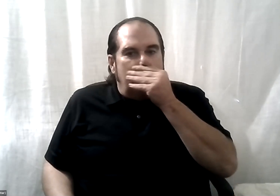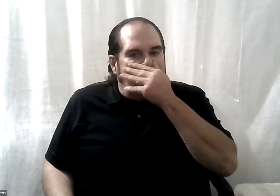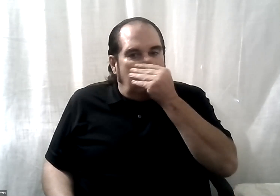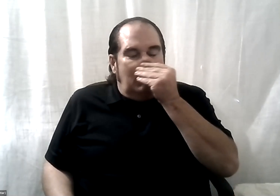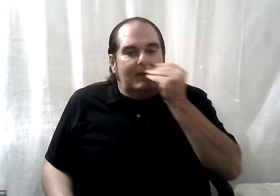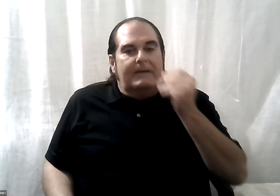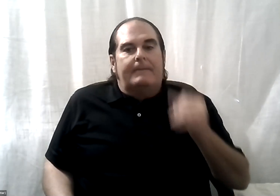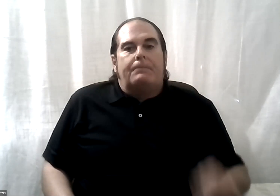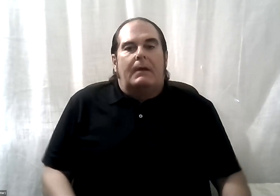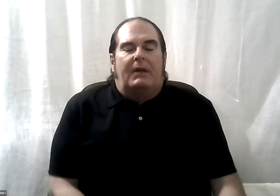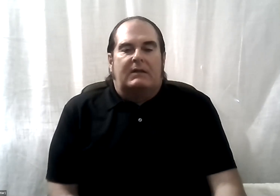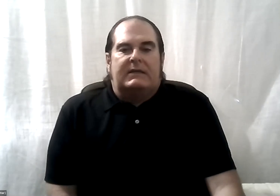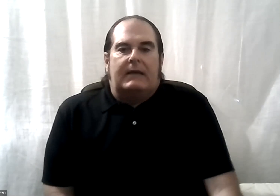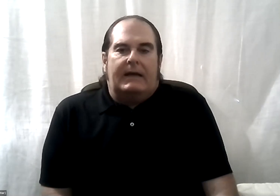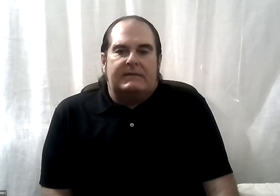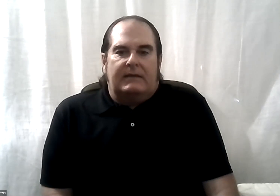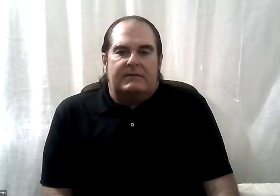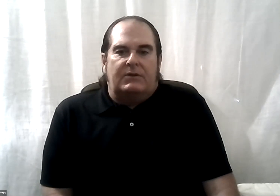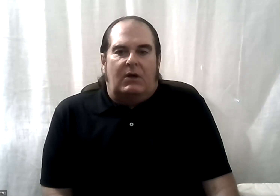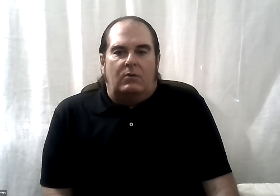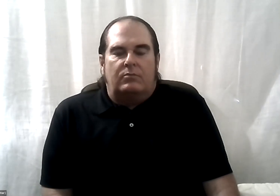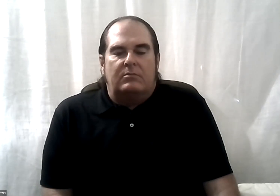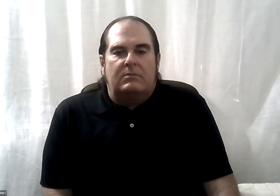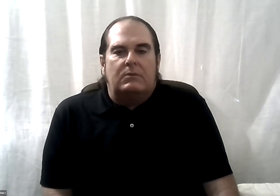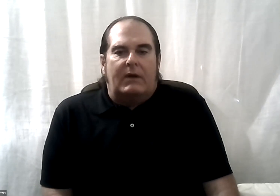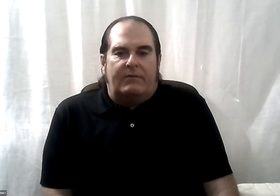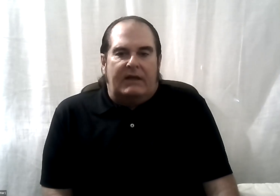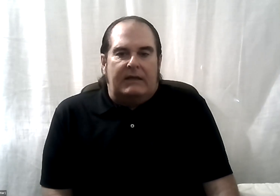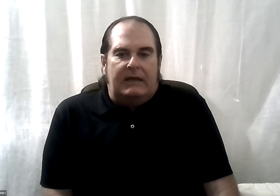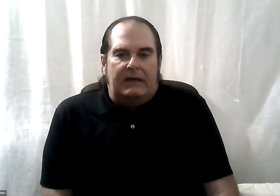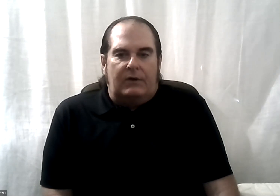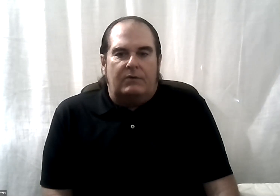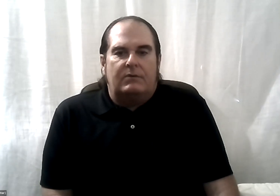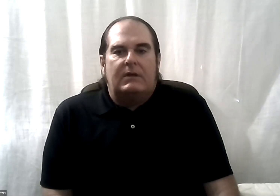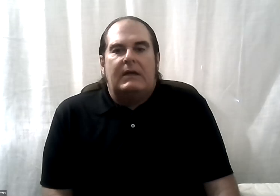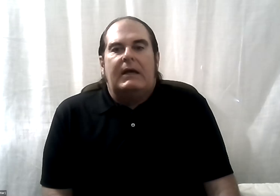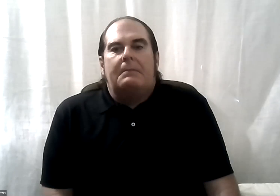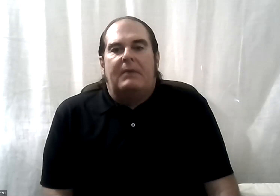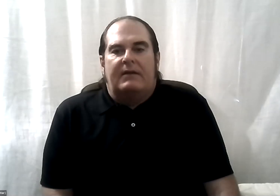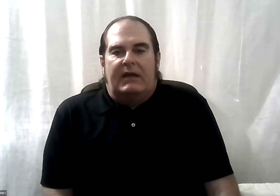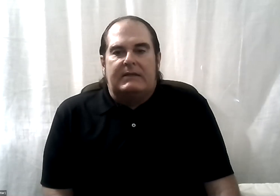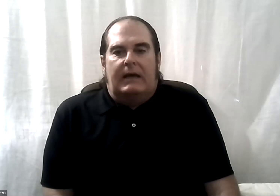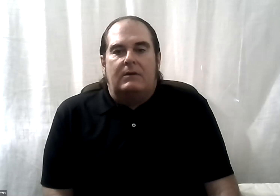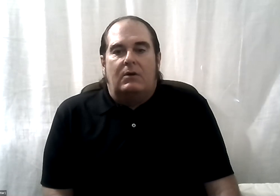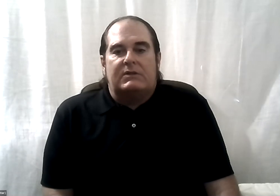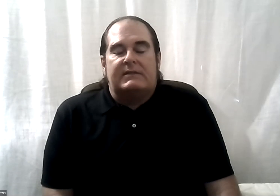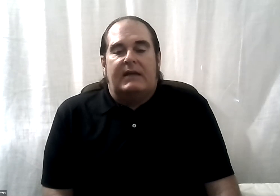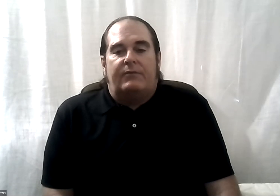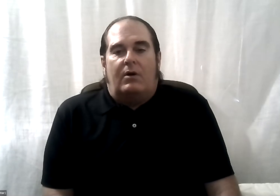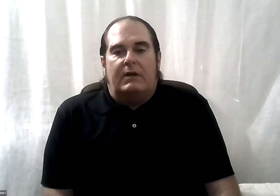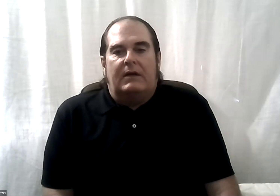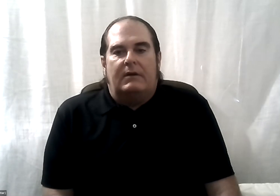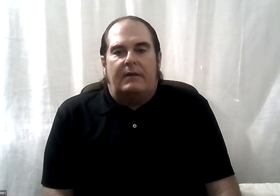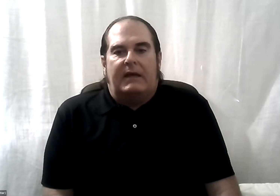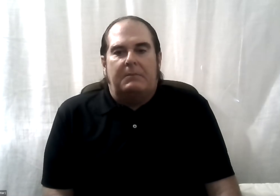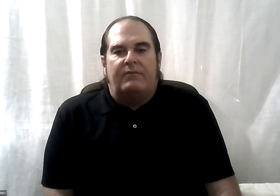greater ability to access, whatever they can hear. But if they get diagnosed as deaf or